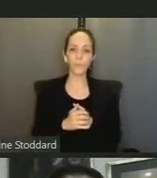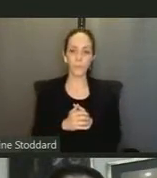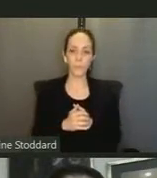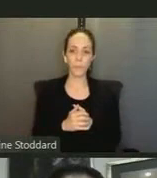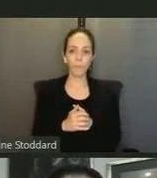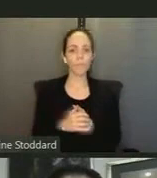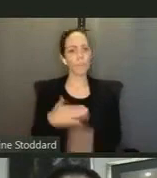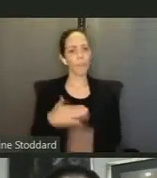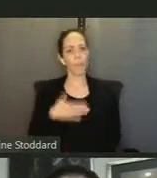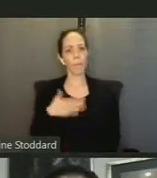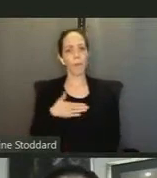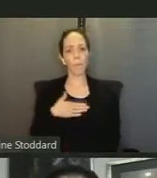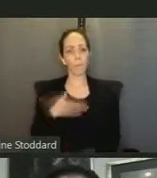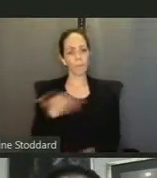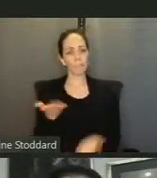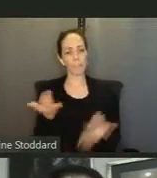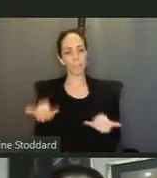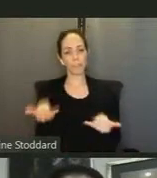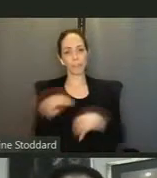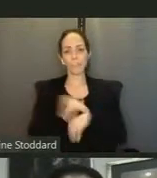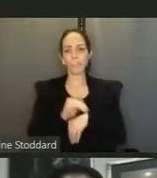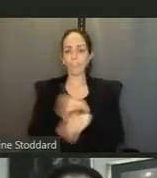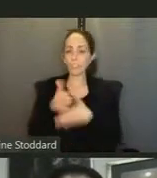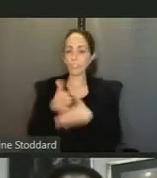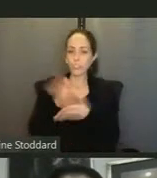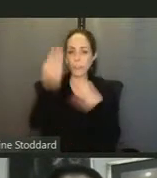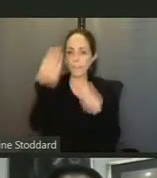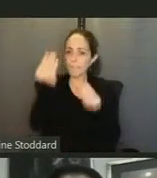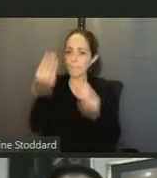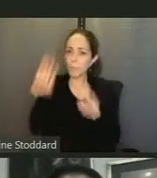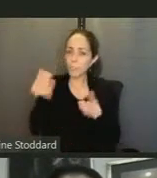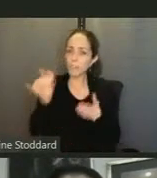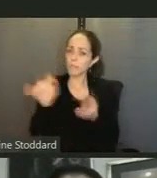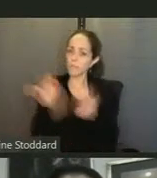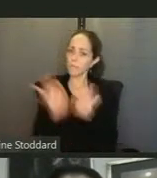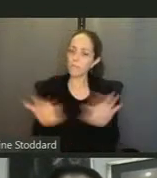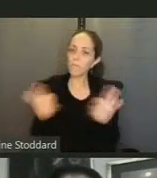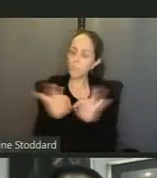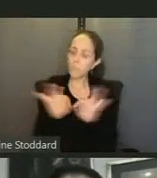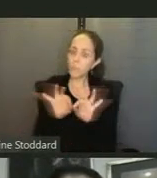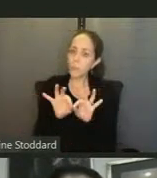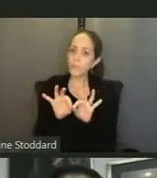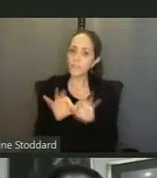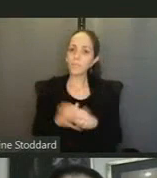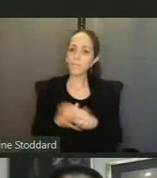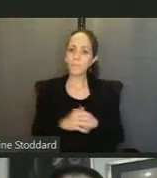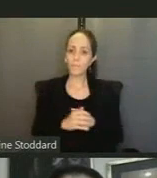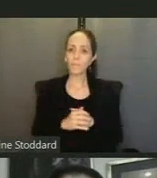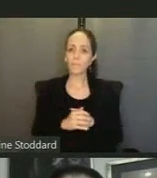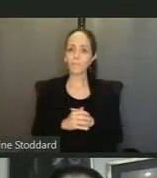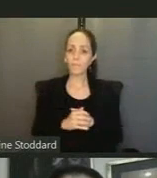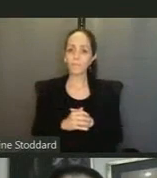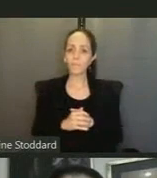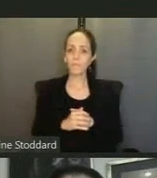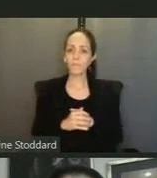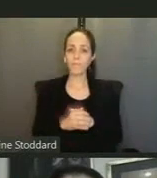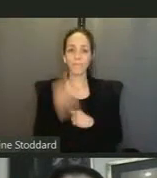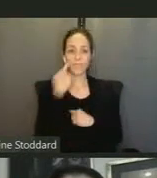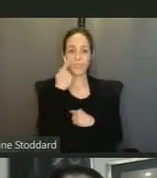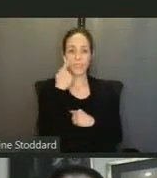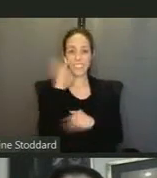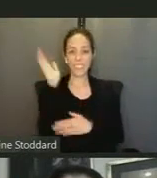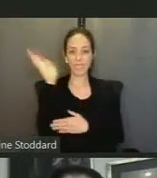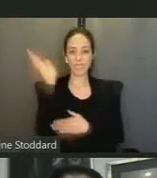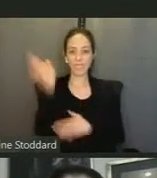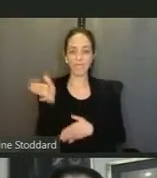information through a racial equity and a cultural lens. That lens is important. As both Mr. Mundy and Ms. Melton